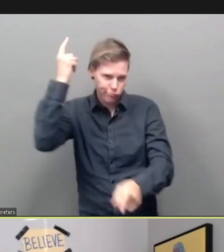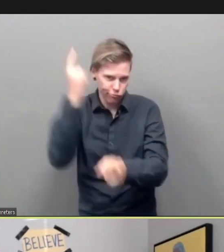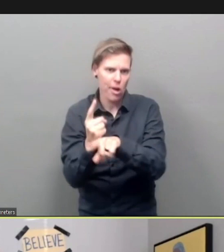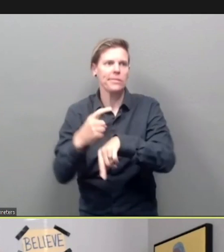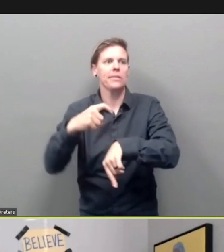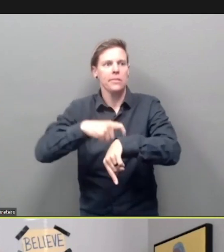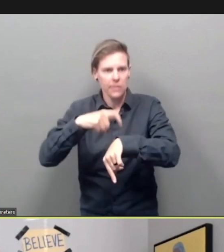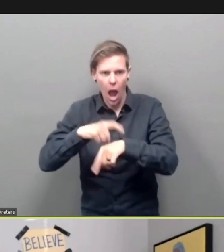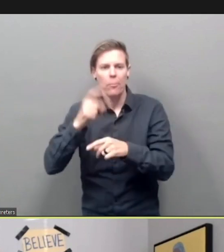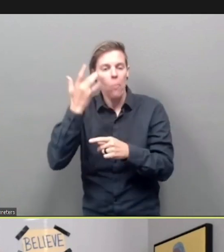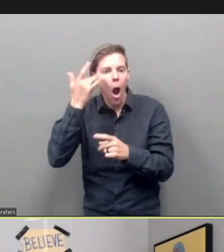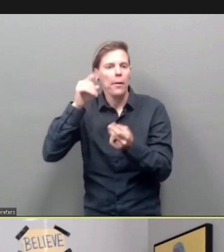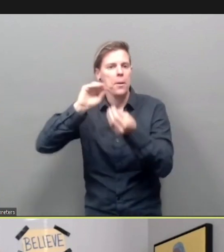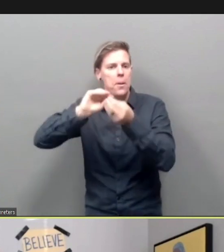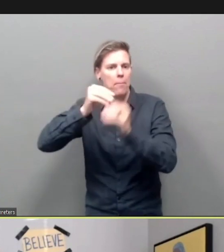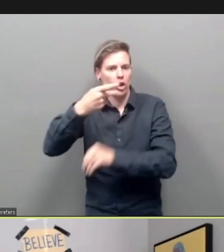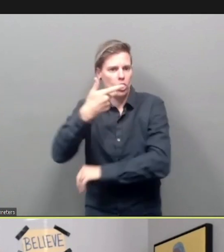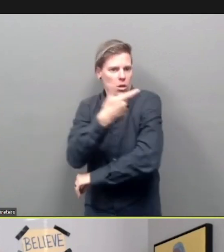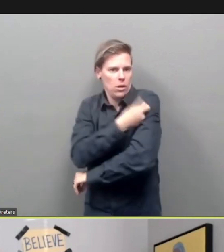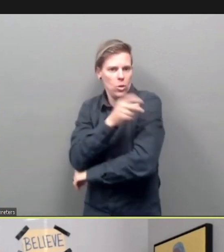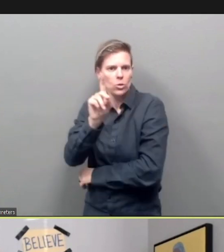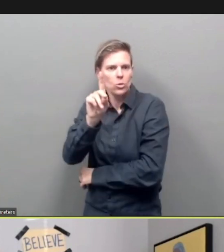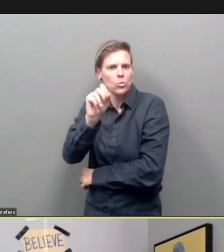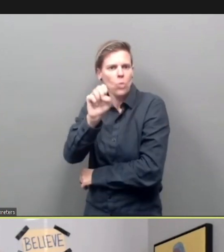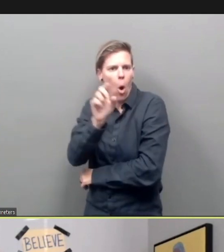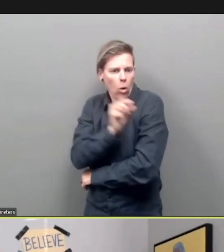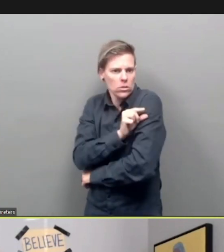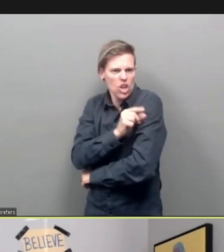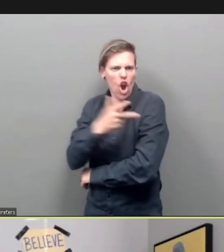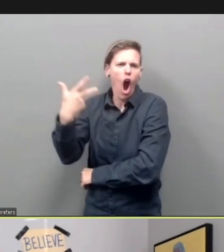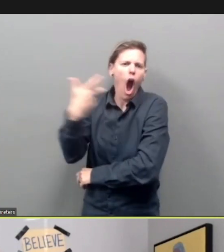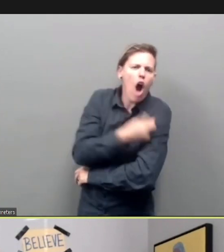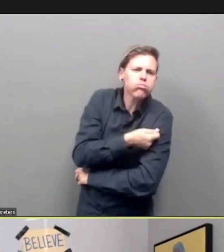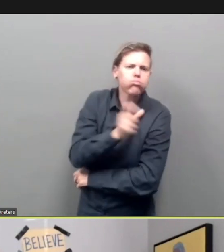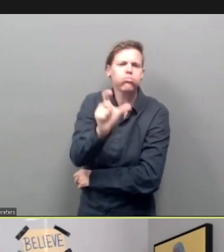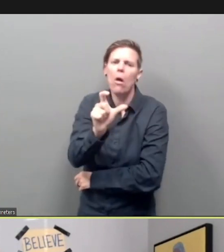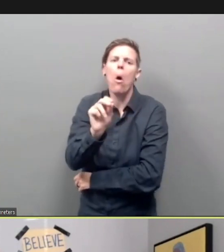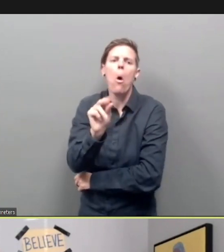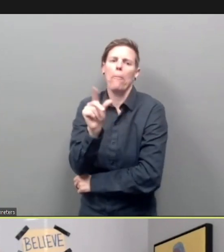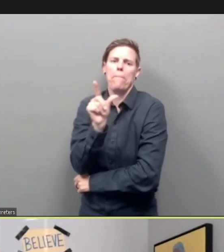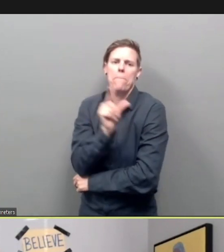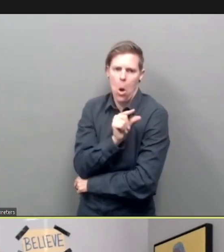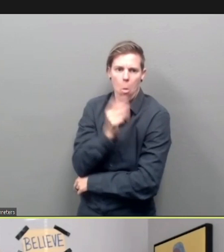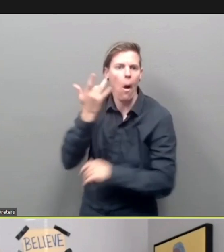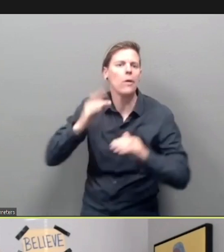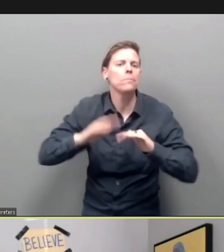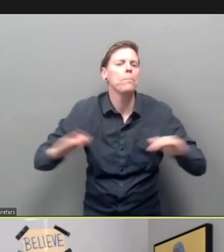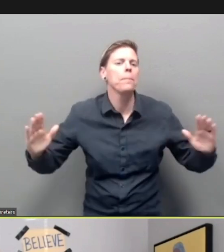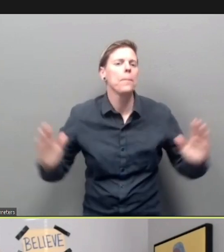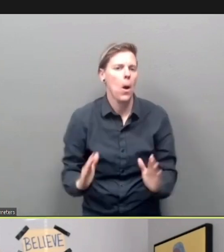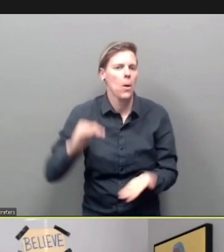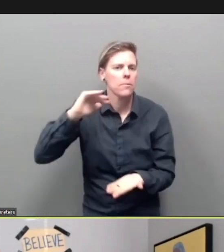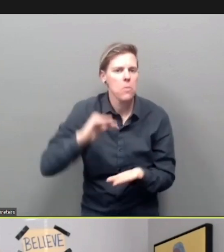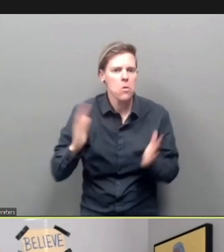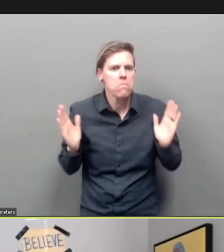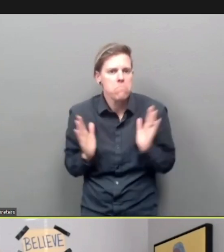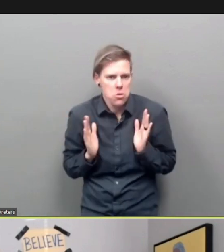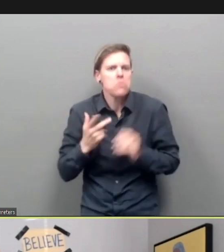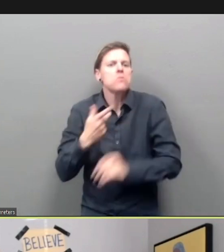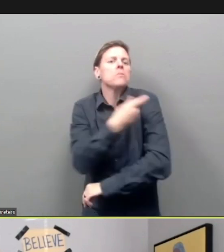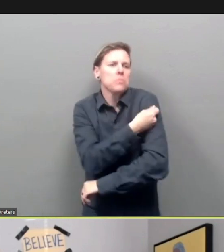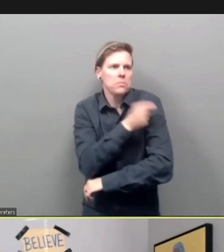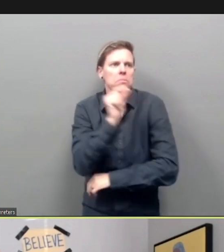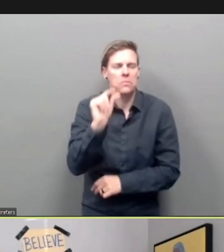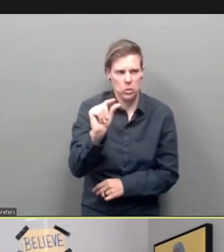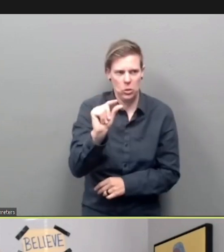right safety measures for children. So basically they go through a very important phase